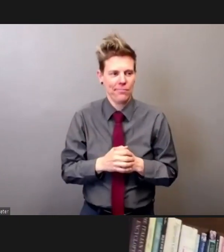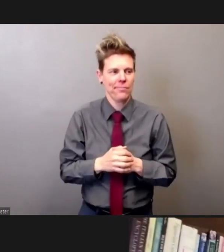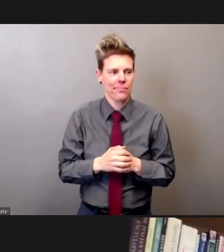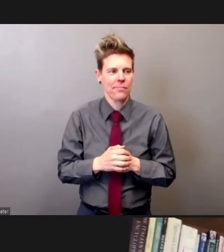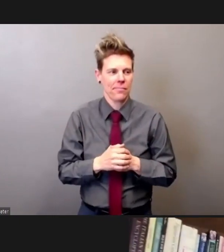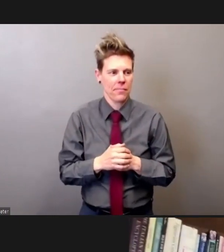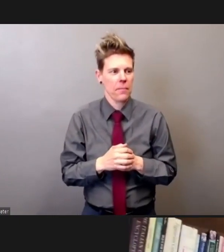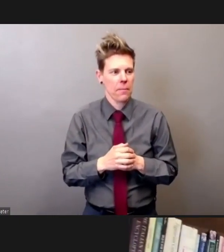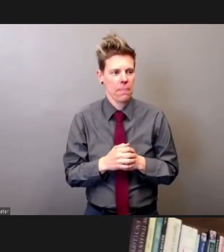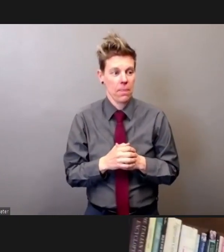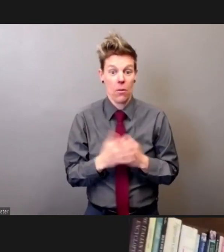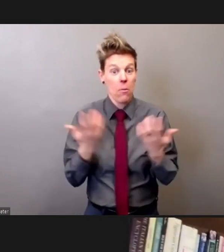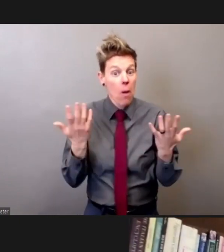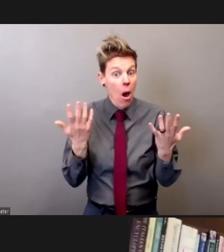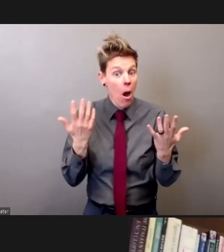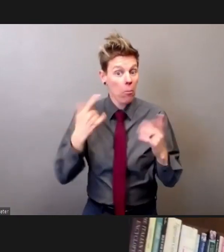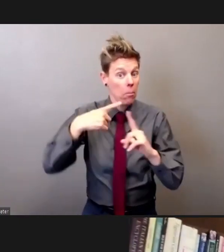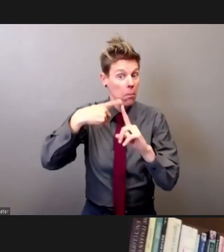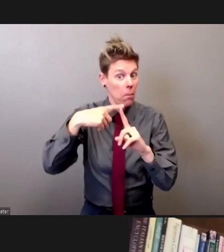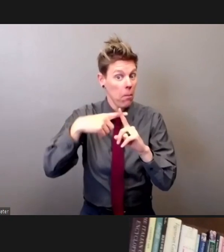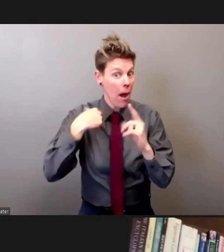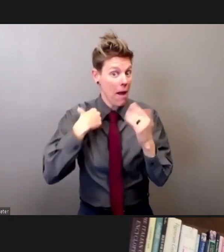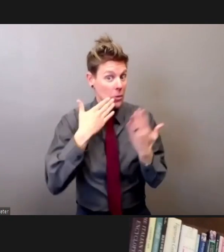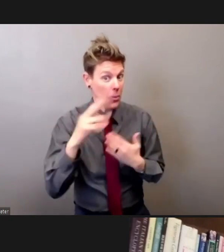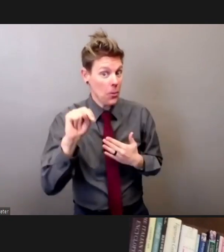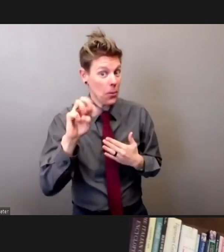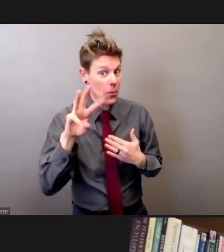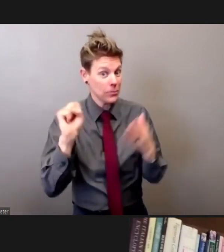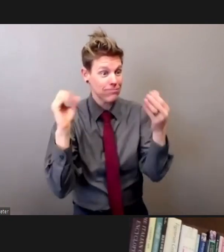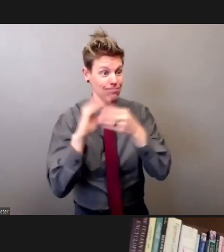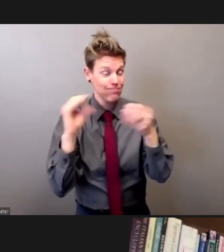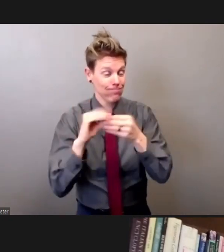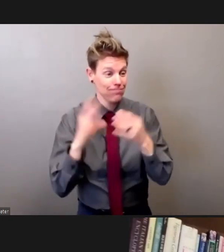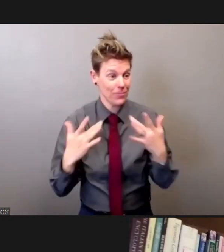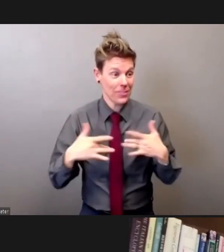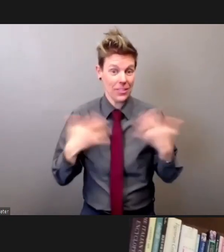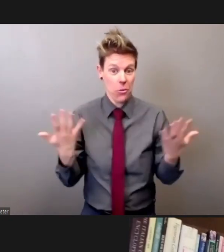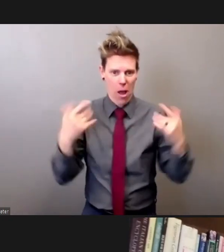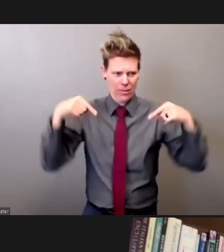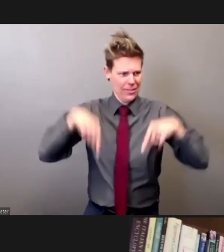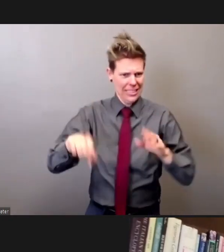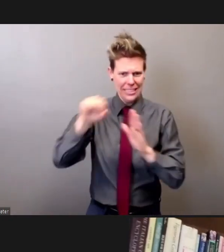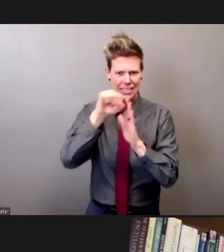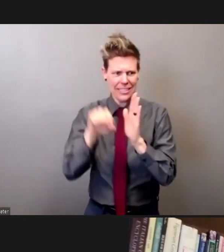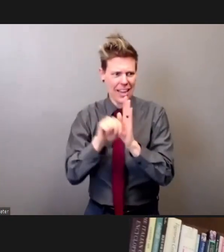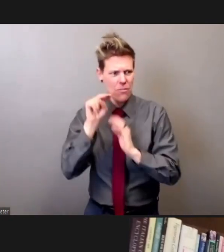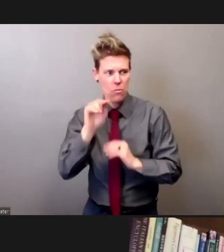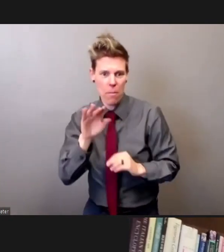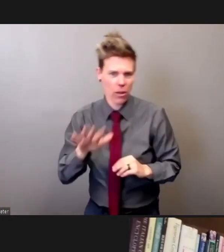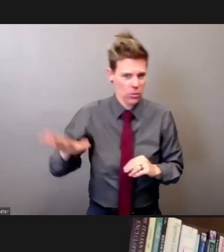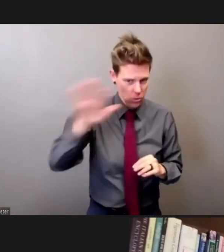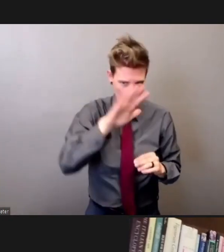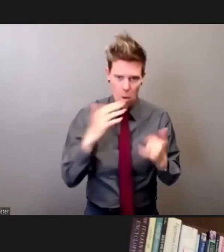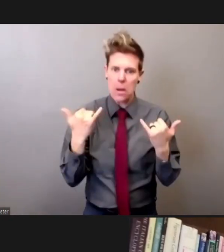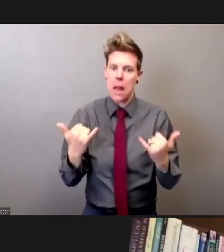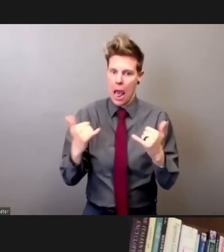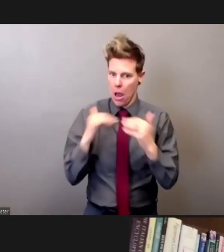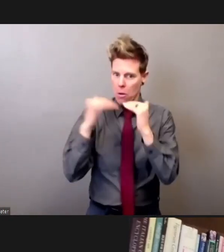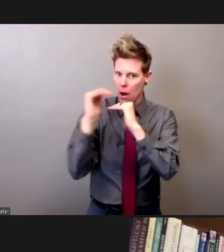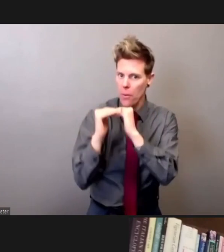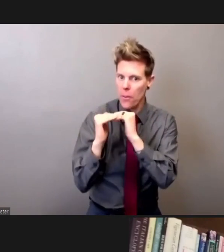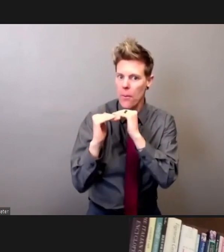very good news and encouraging outlooks for the state related to controlling and managing in a pandemic.